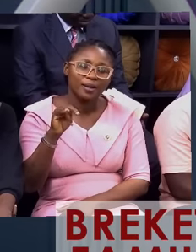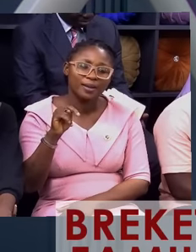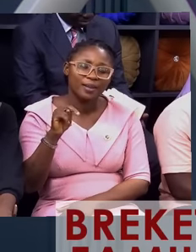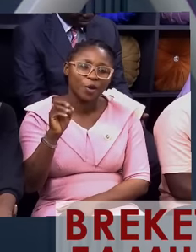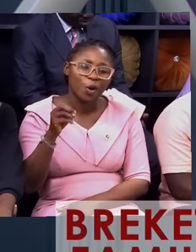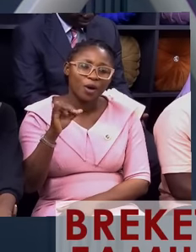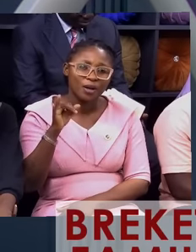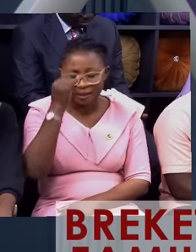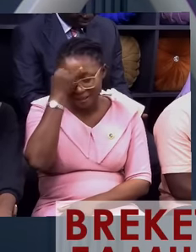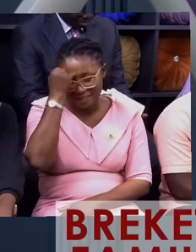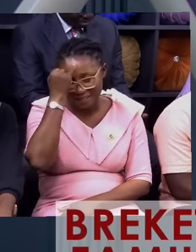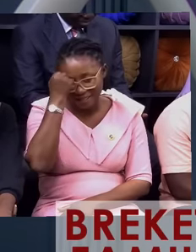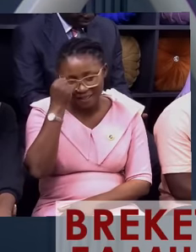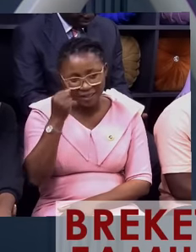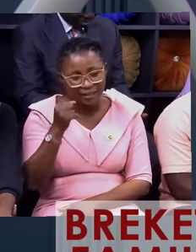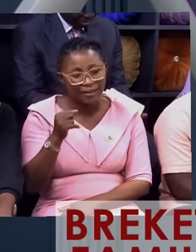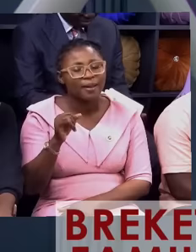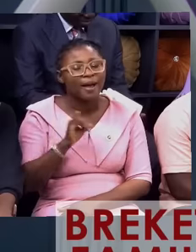Italy